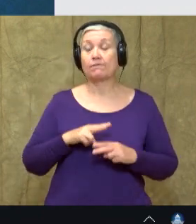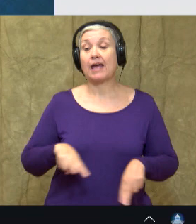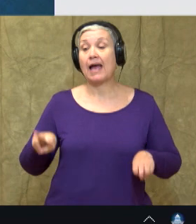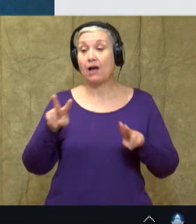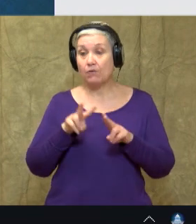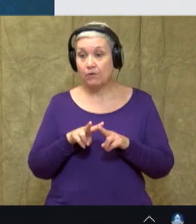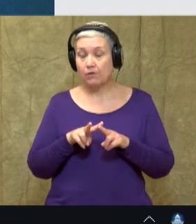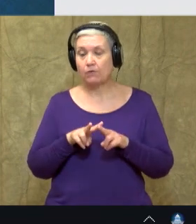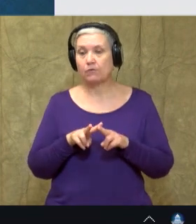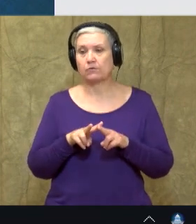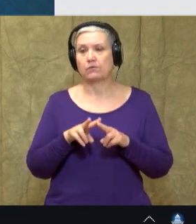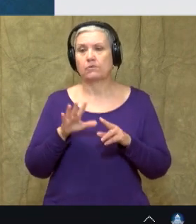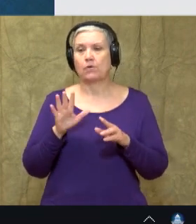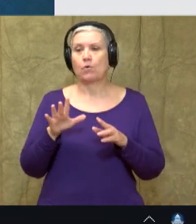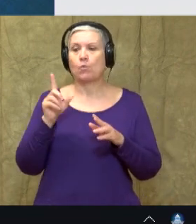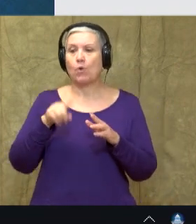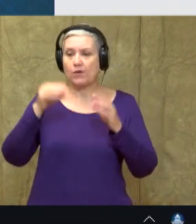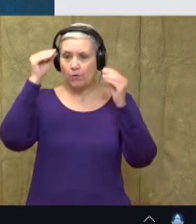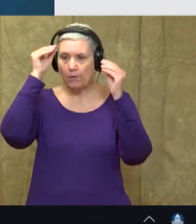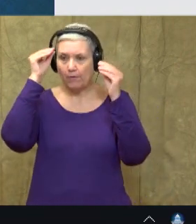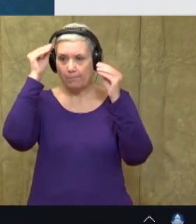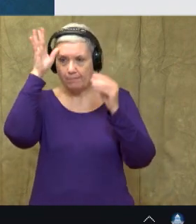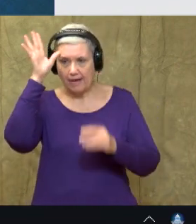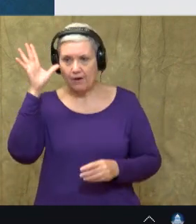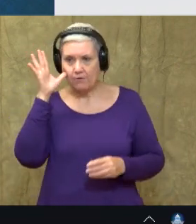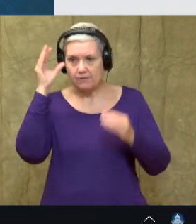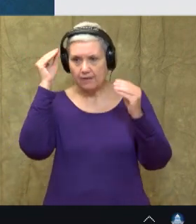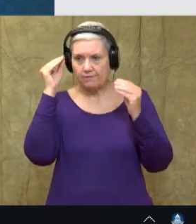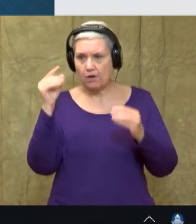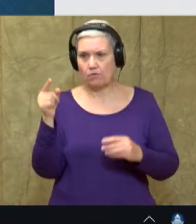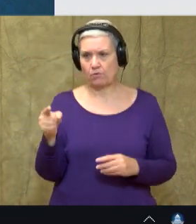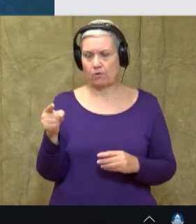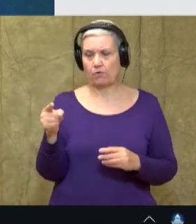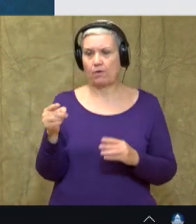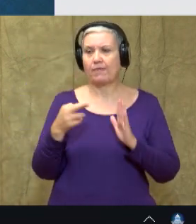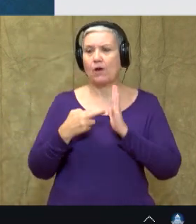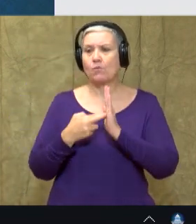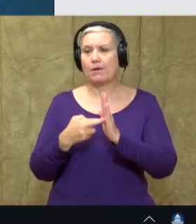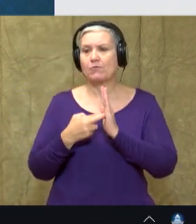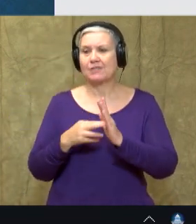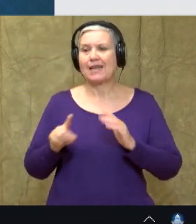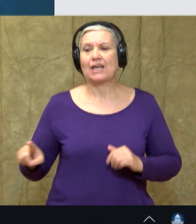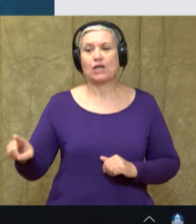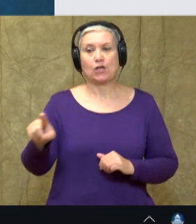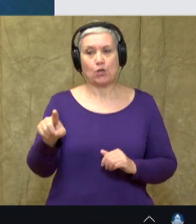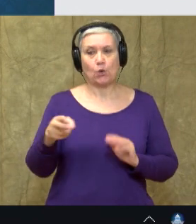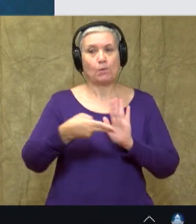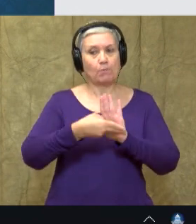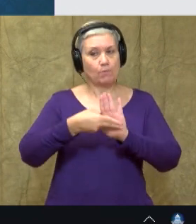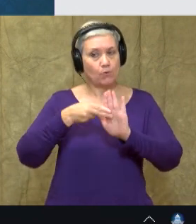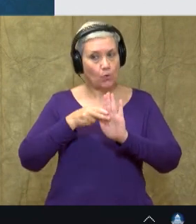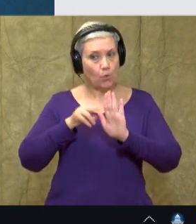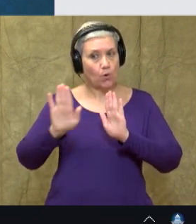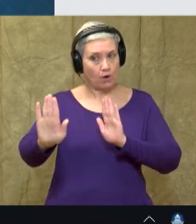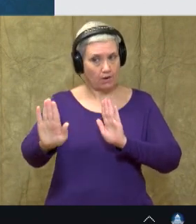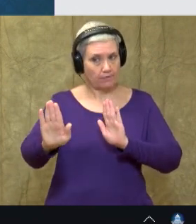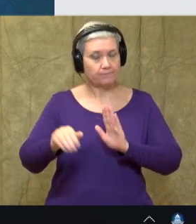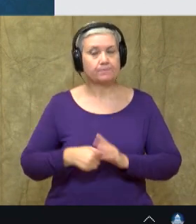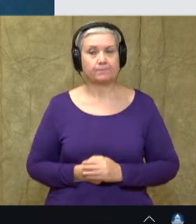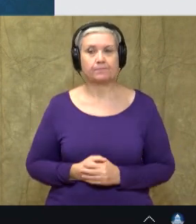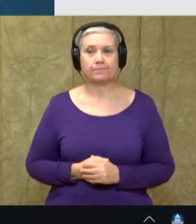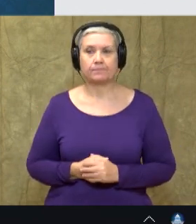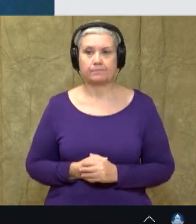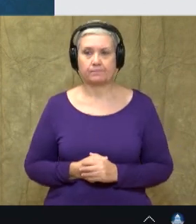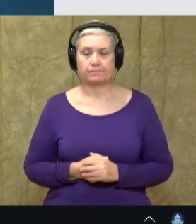All the things that your parents have taught you, things that you've learned over the years, they represent your brand, which is you. So remember your brand. And would